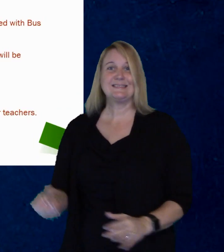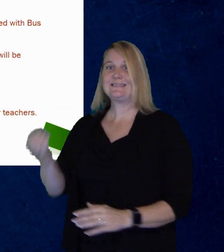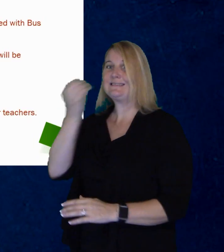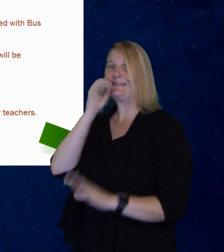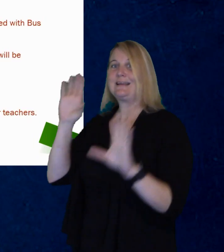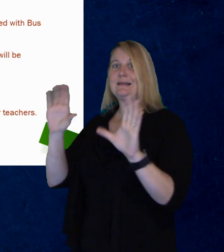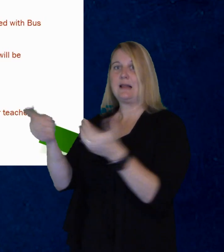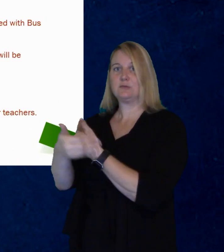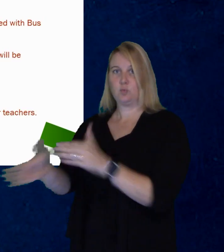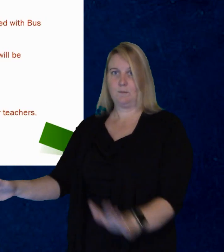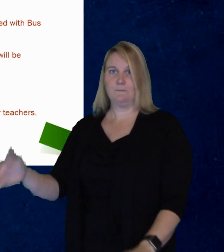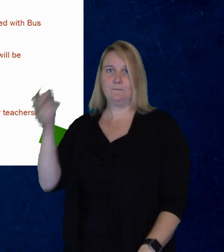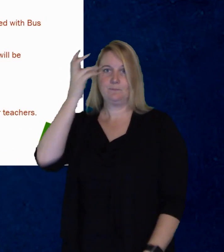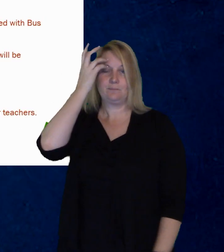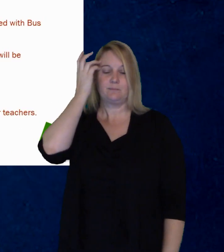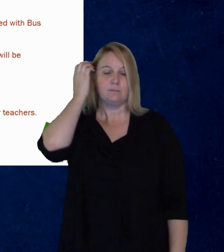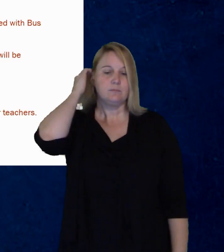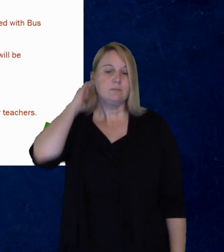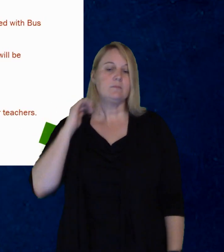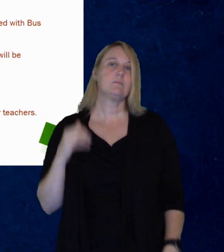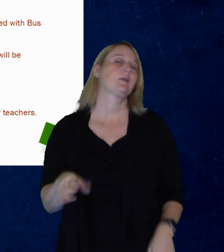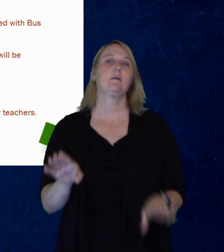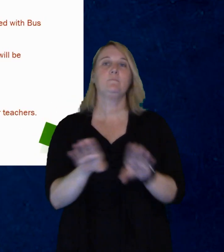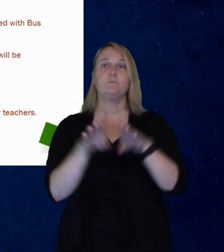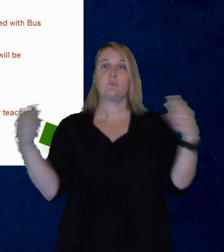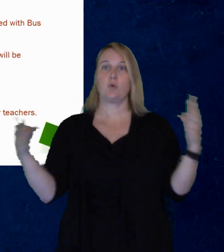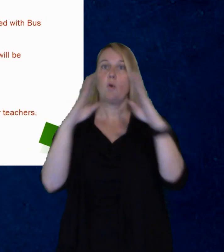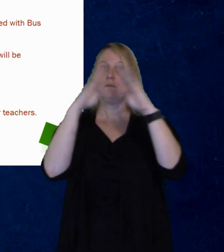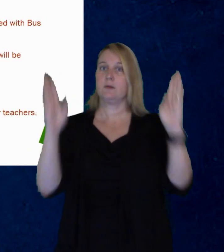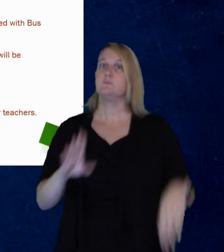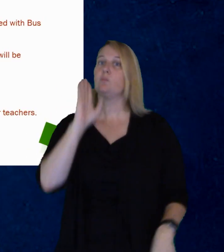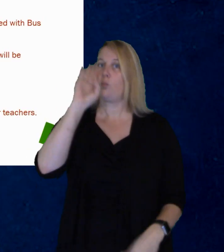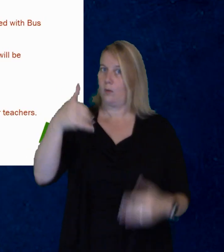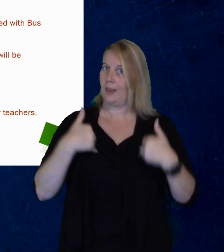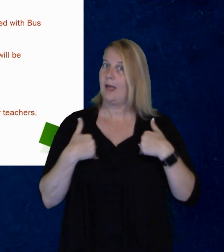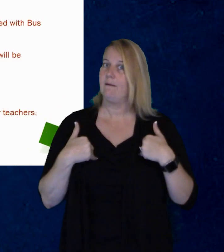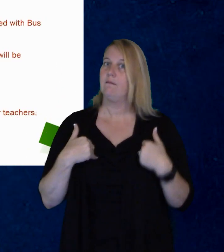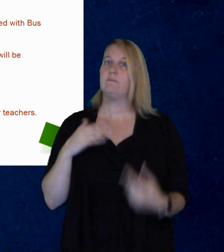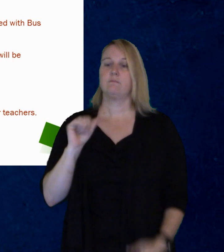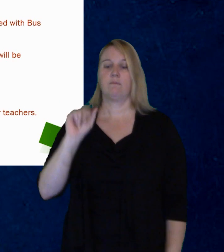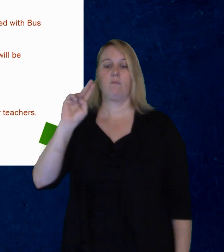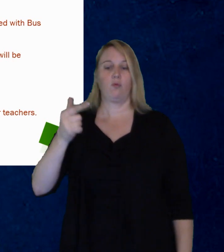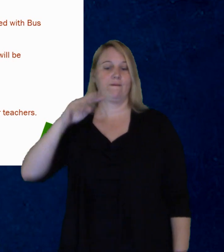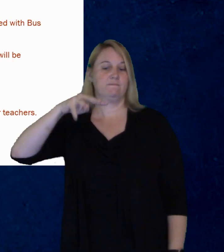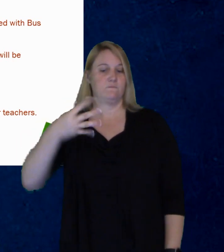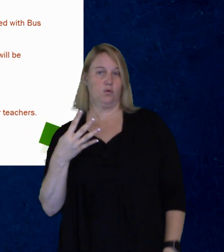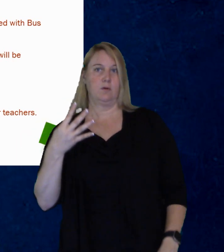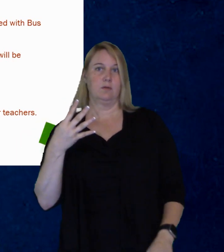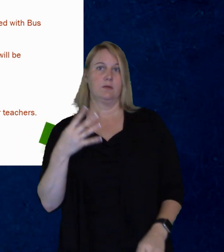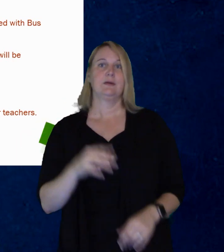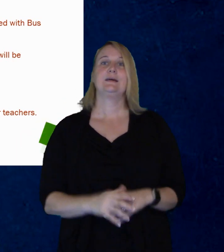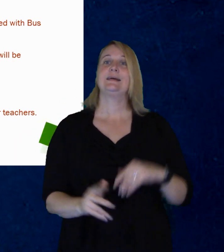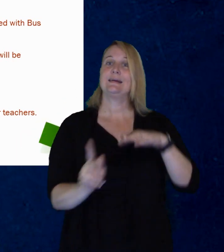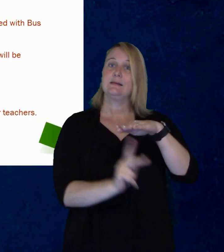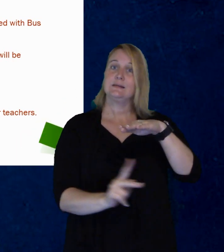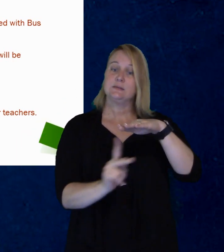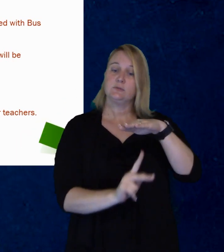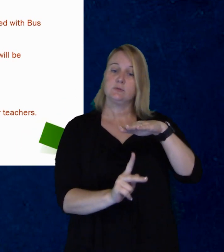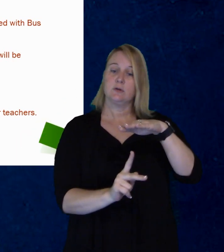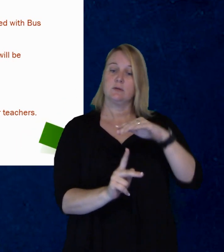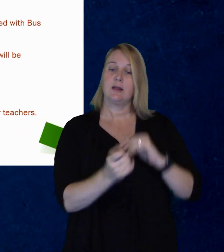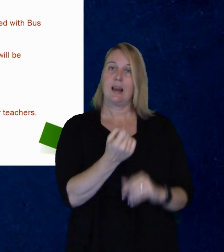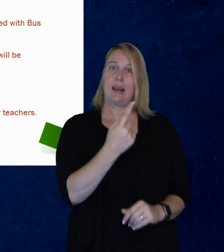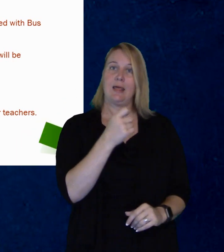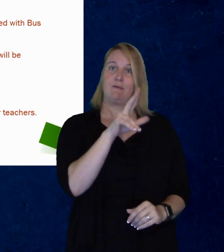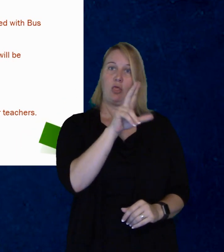classroom. Open house, we will have open house August 4th for all students. Kindergarten open house will be